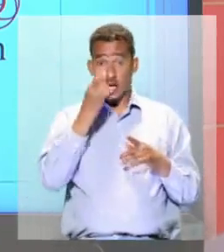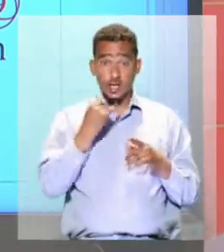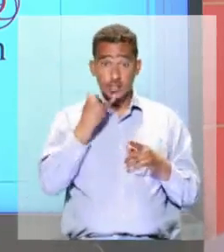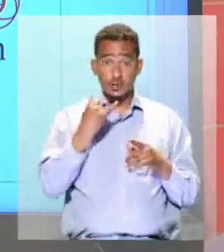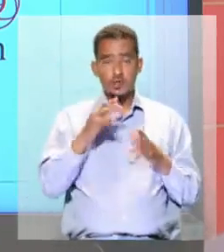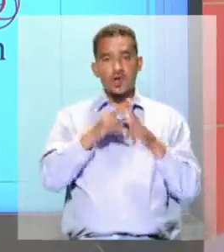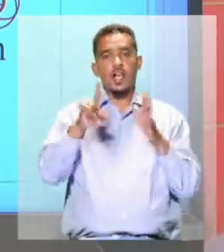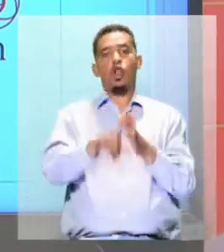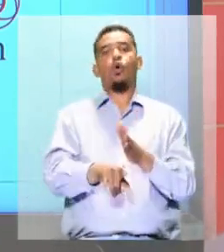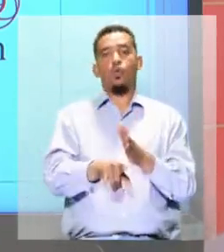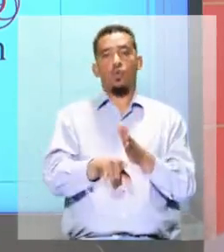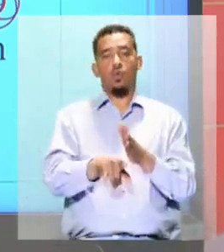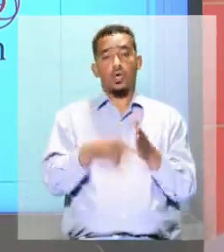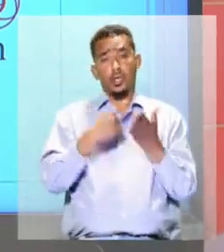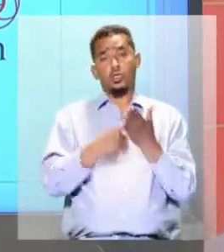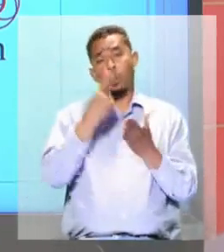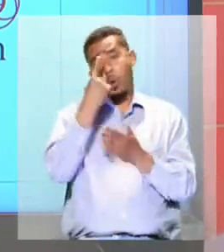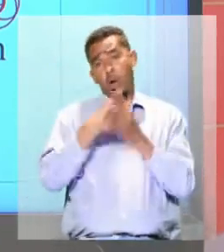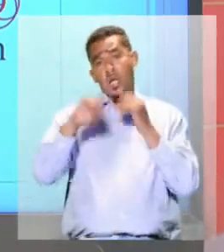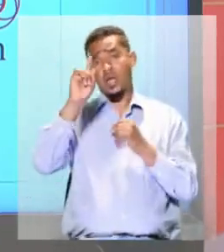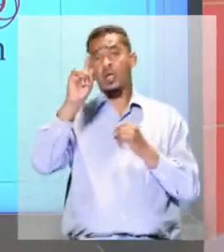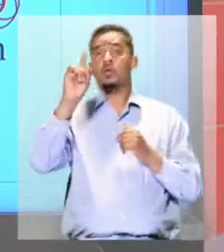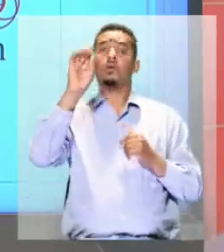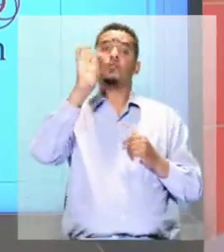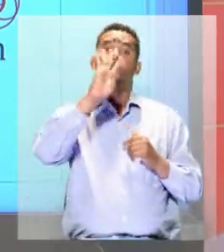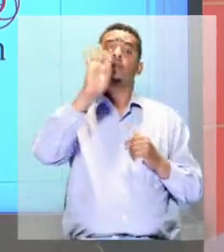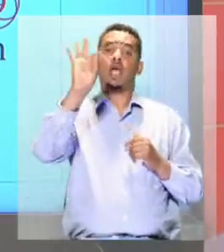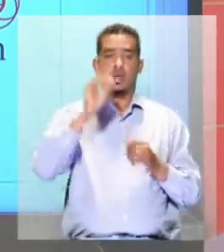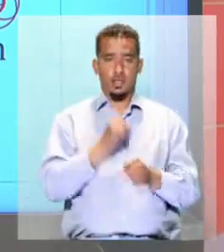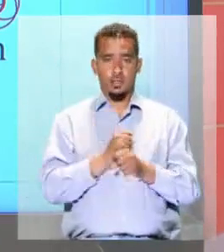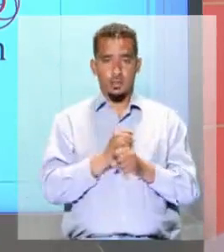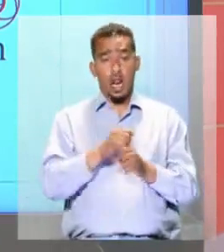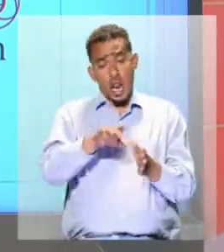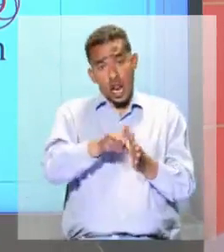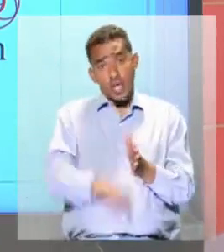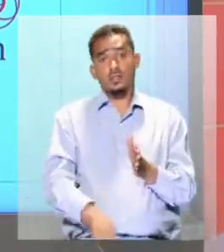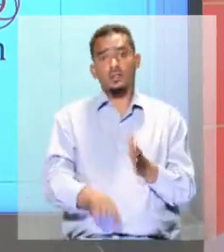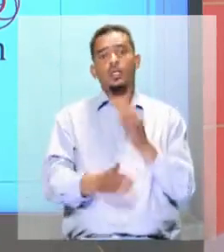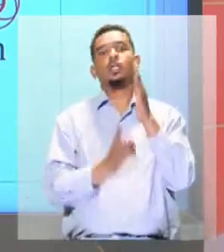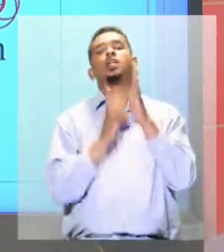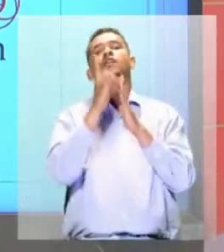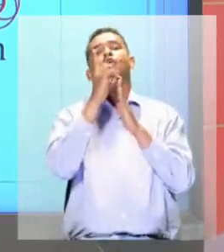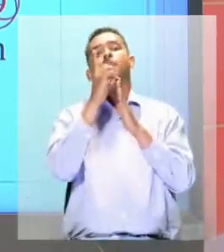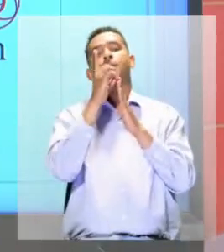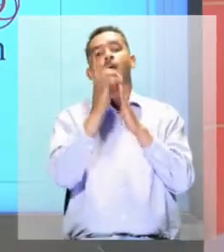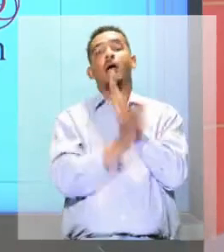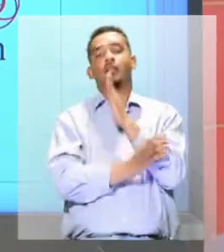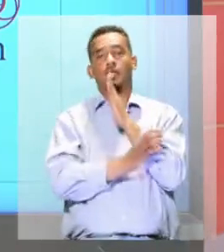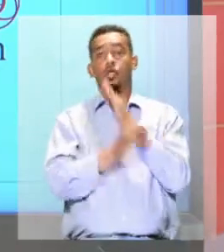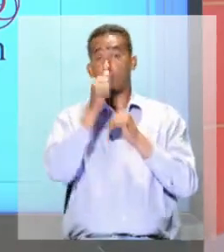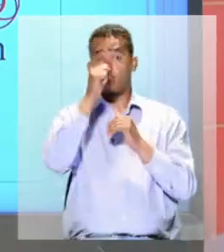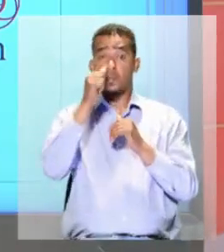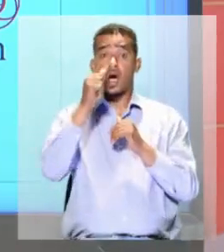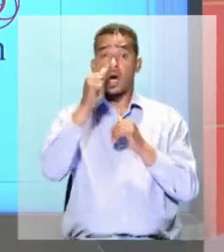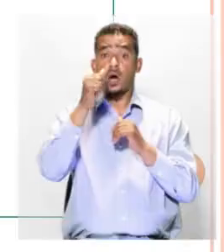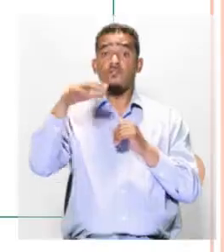very low. It is only 49 years. We are less developed country. Ethiopia also found in